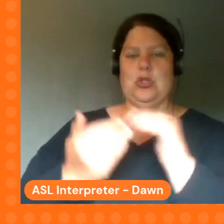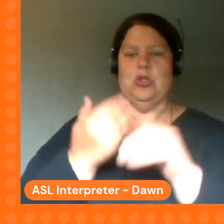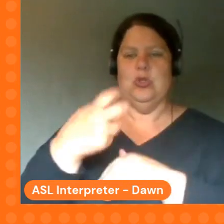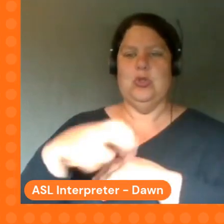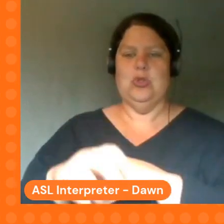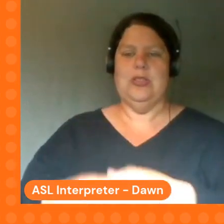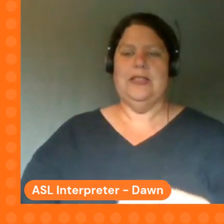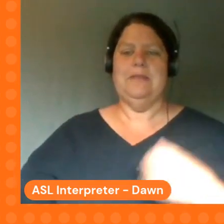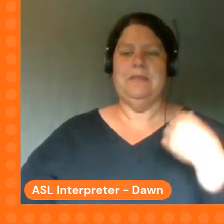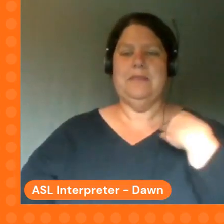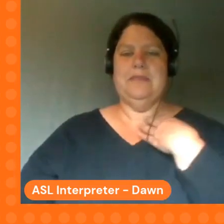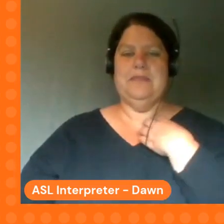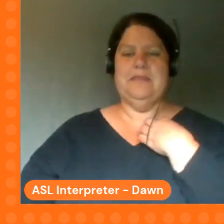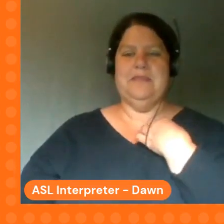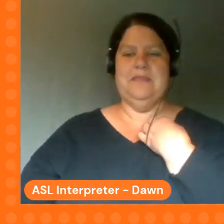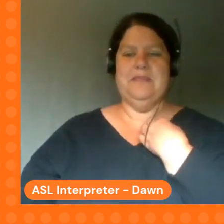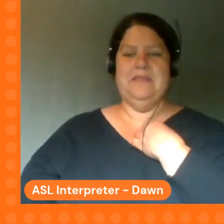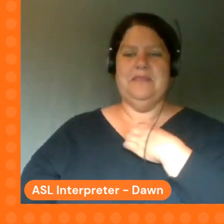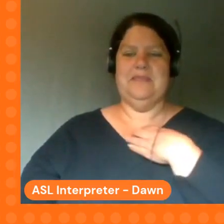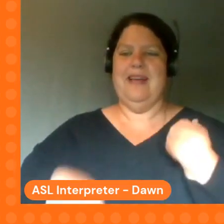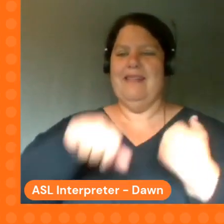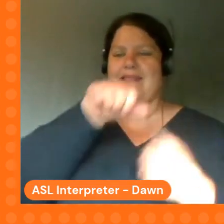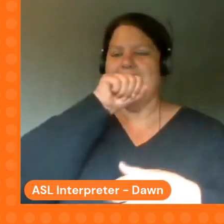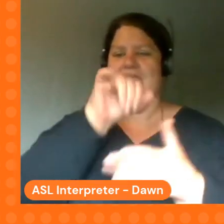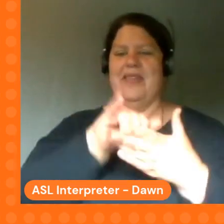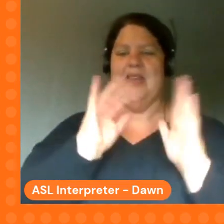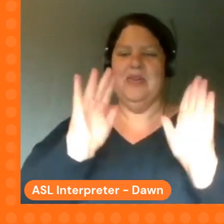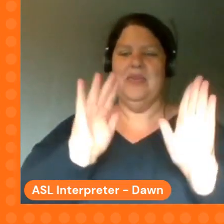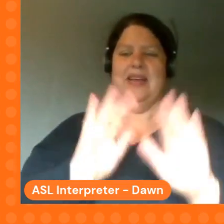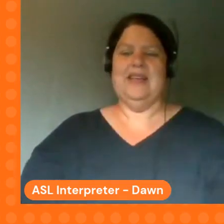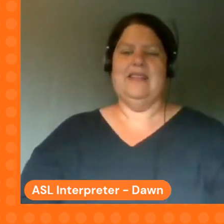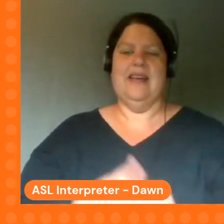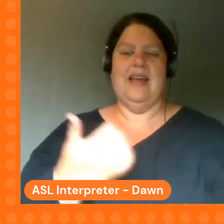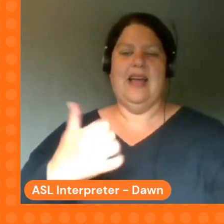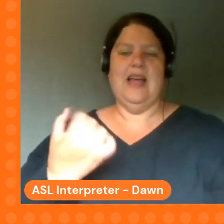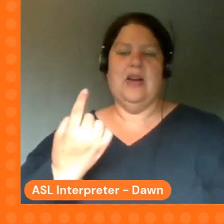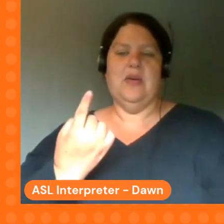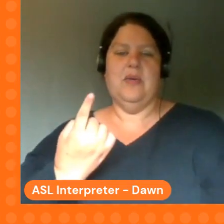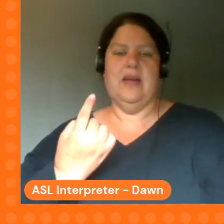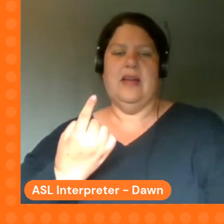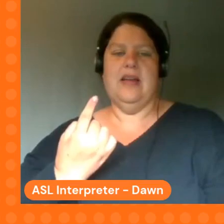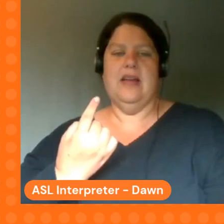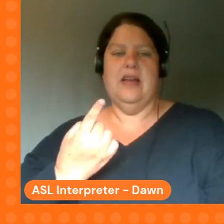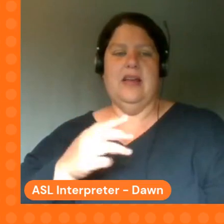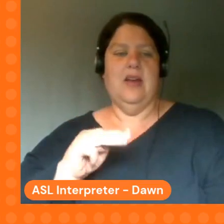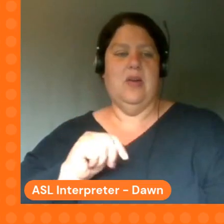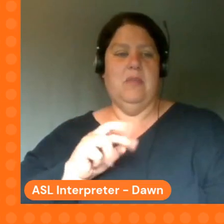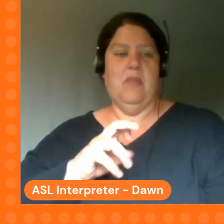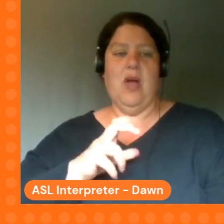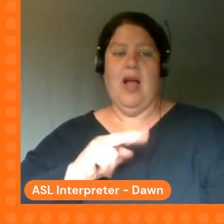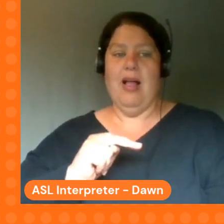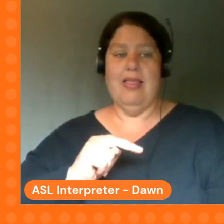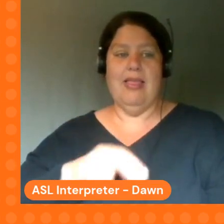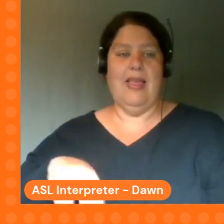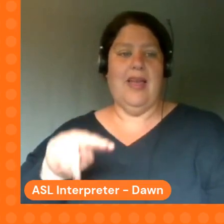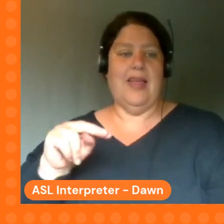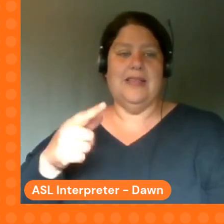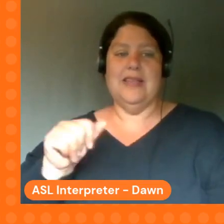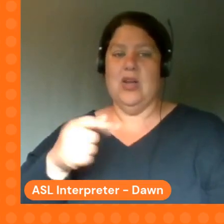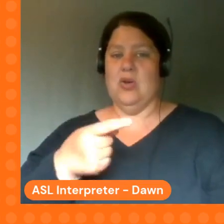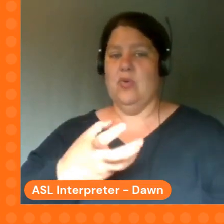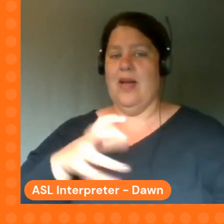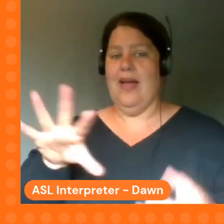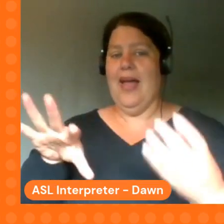Love it. That's really great. Is anyone, Na or Marlon, do you have anything to add to that about like